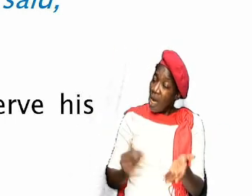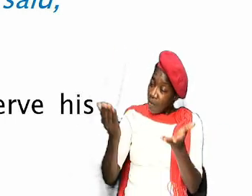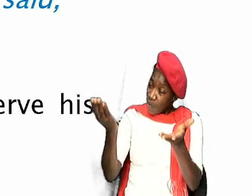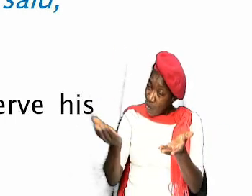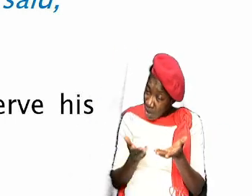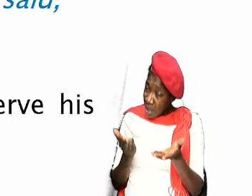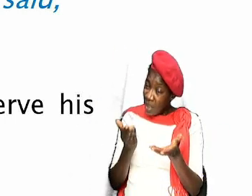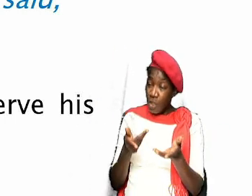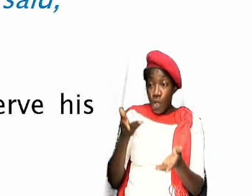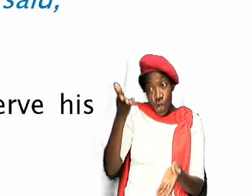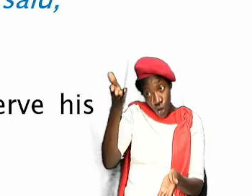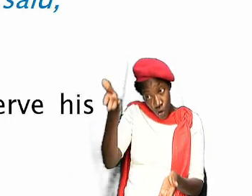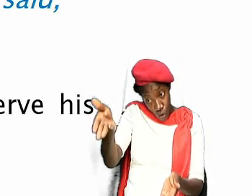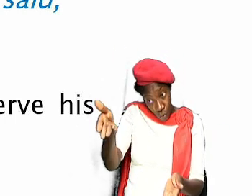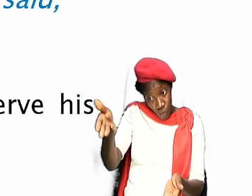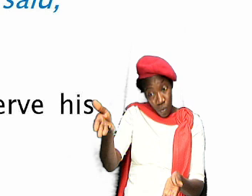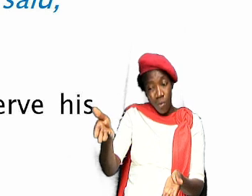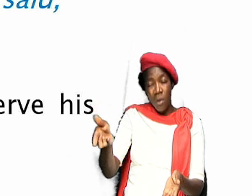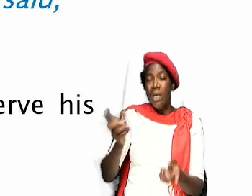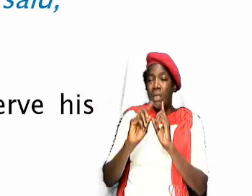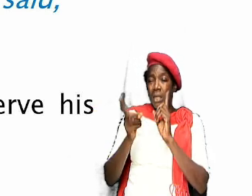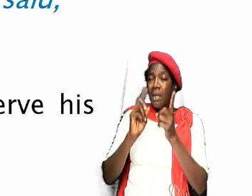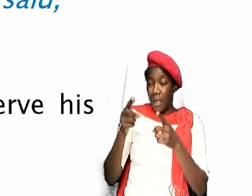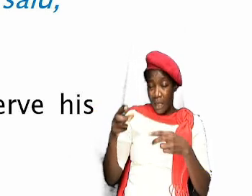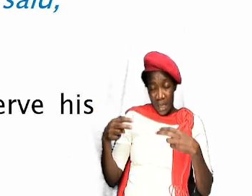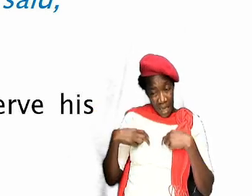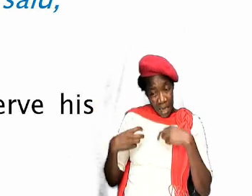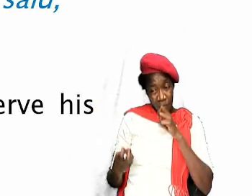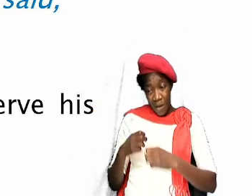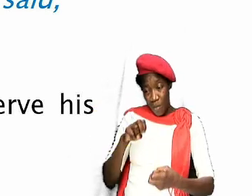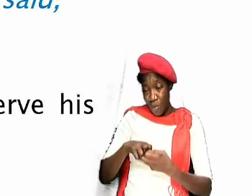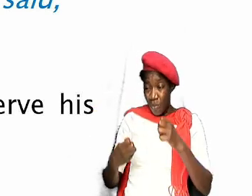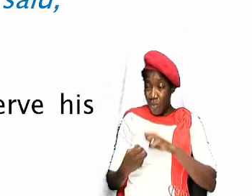him. You're having trouble at work.